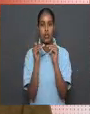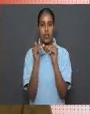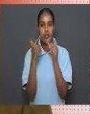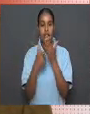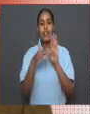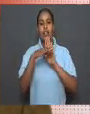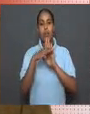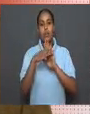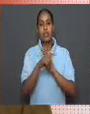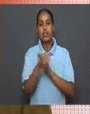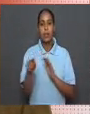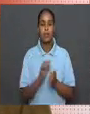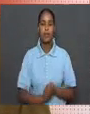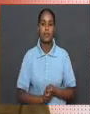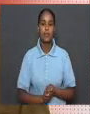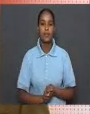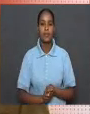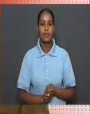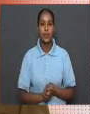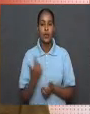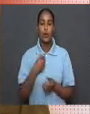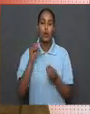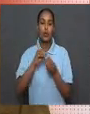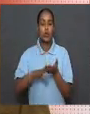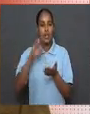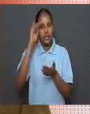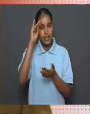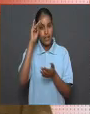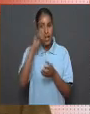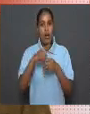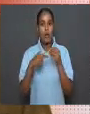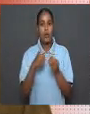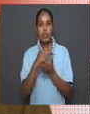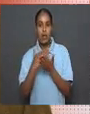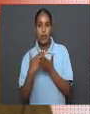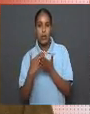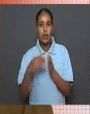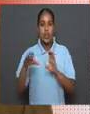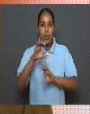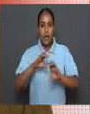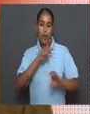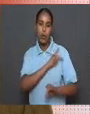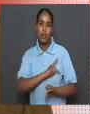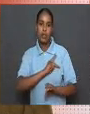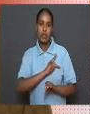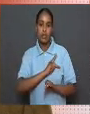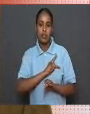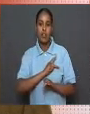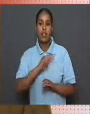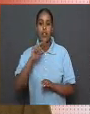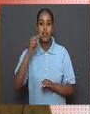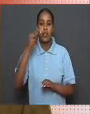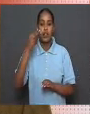that represent them. We also learned about some of the chemical properties of